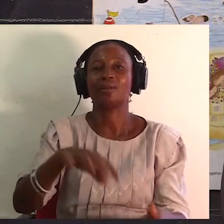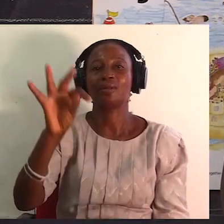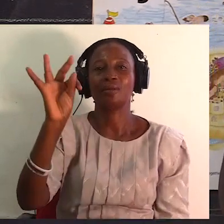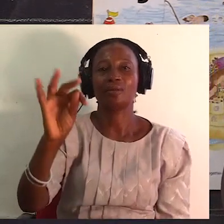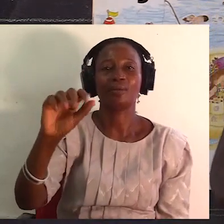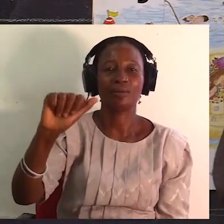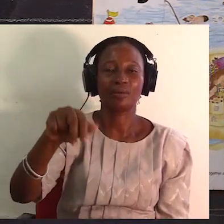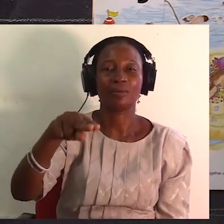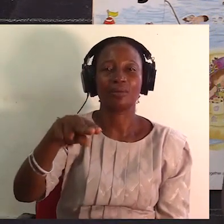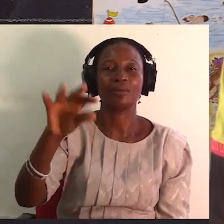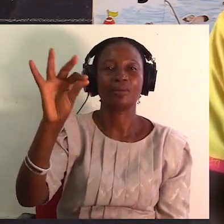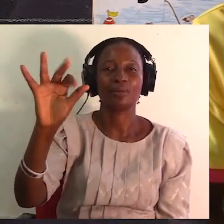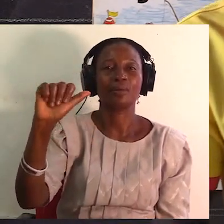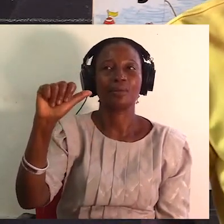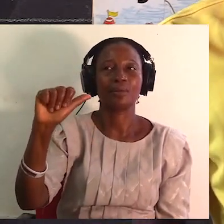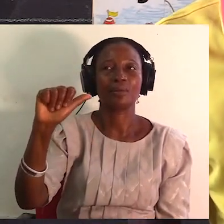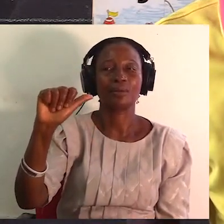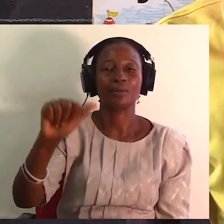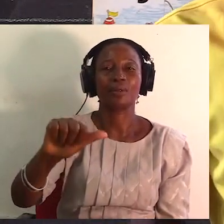Right? Any other?